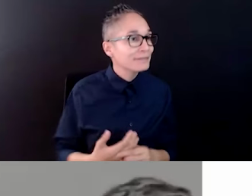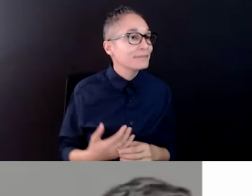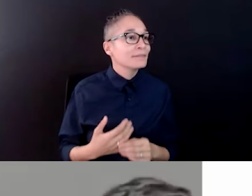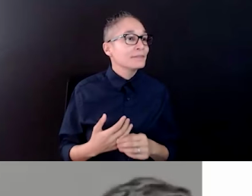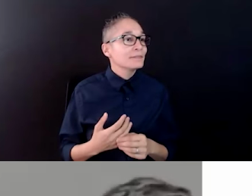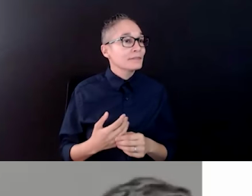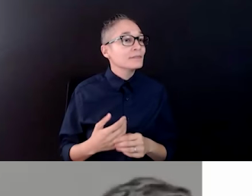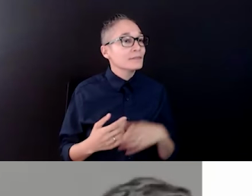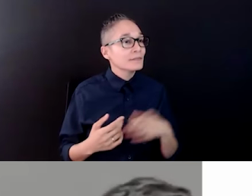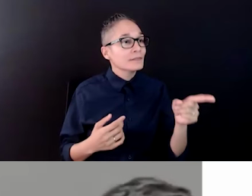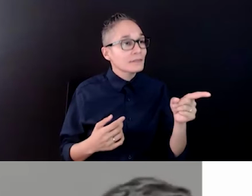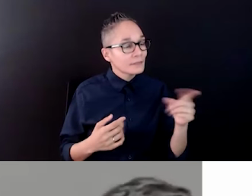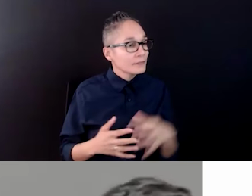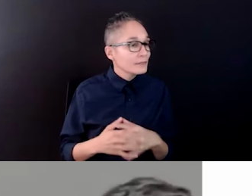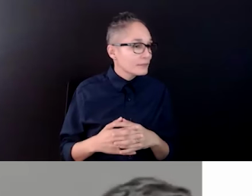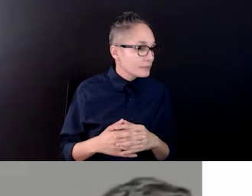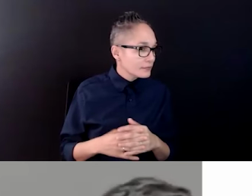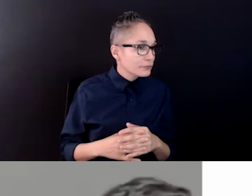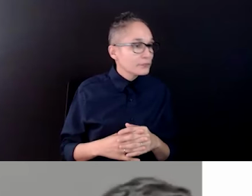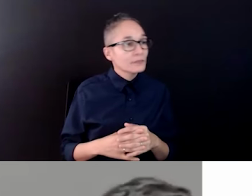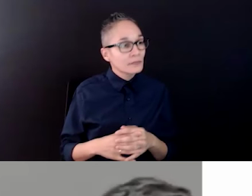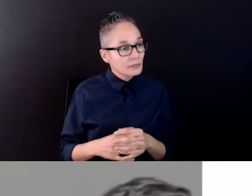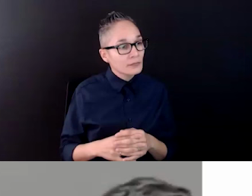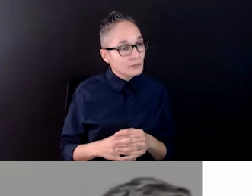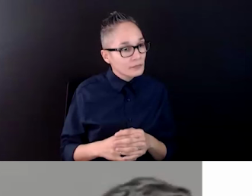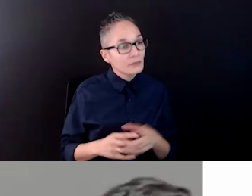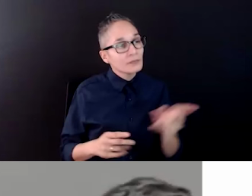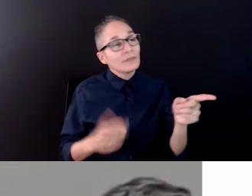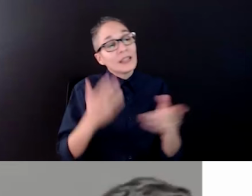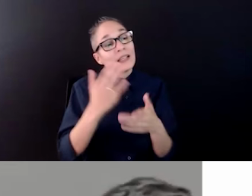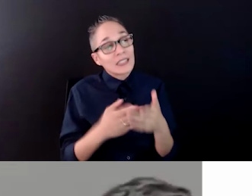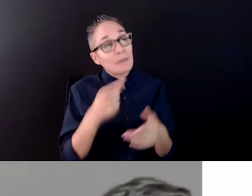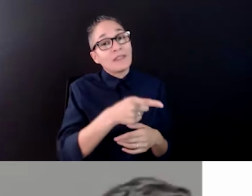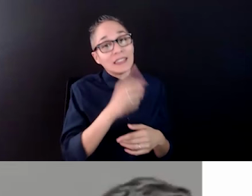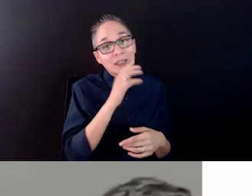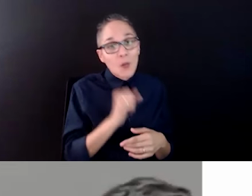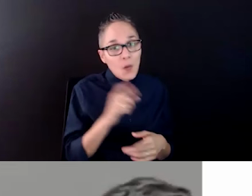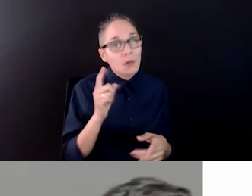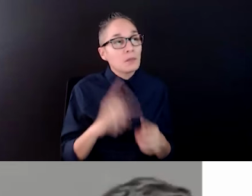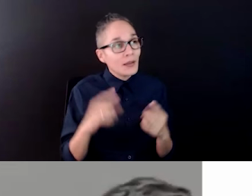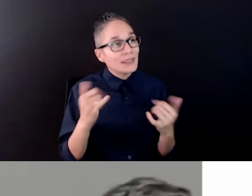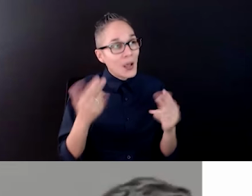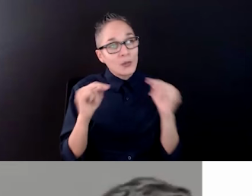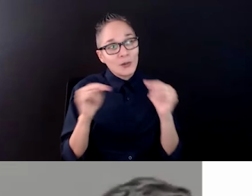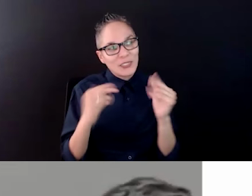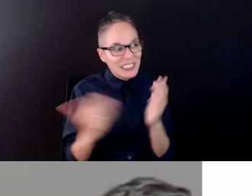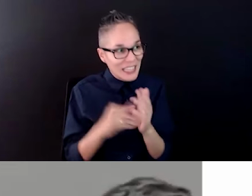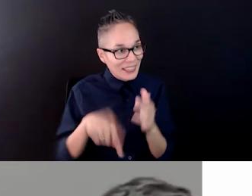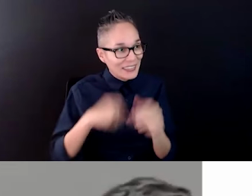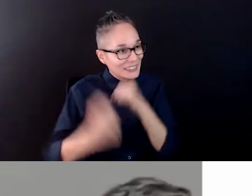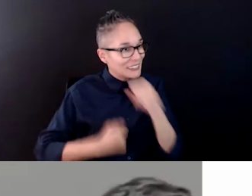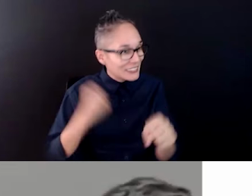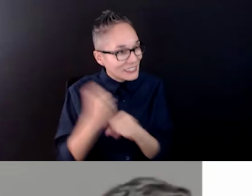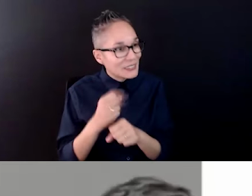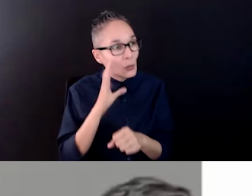So really quickly, some of this is a little bit old news, but we're back in negotiations this year, so we'll